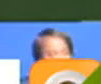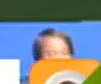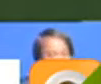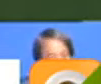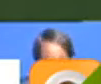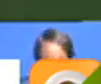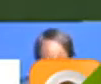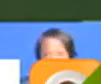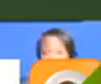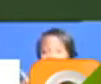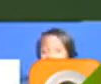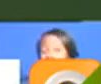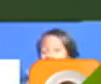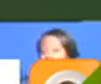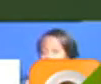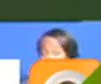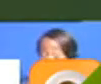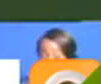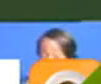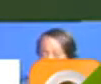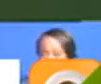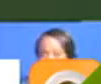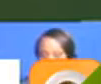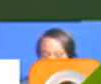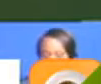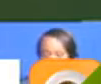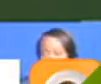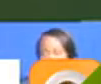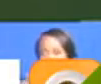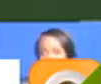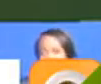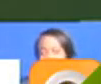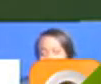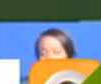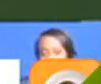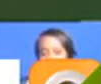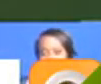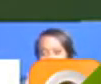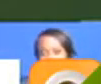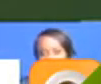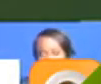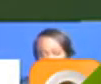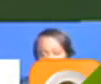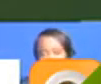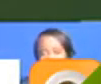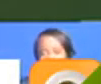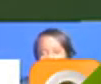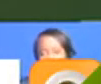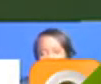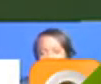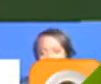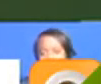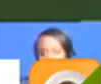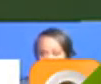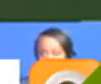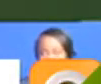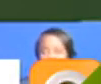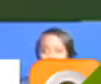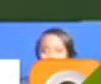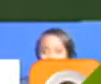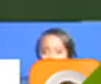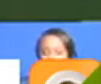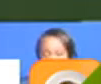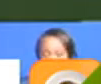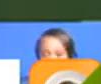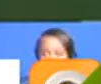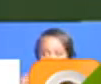And we are going to have a discussion so that we can adjust and amend the standing orders to make it possible for